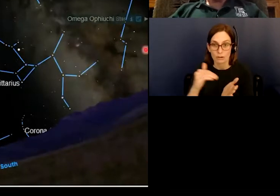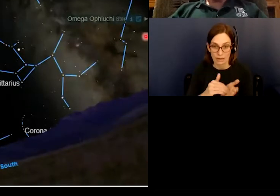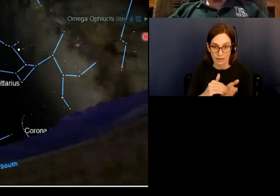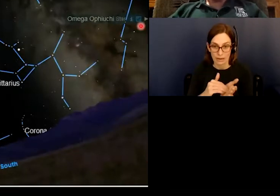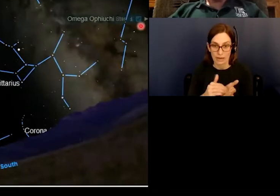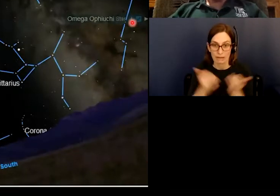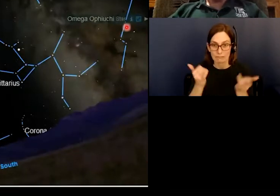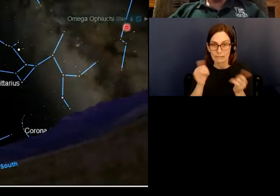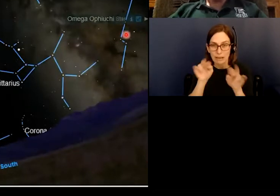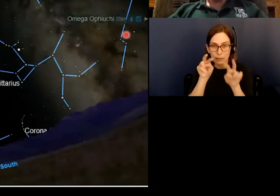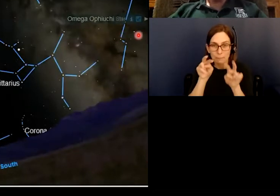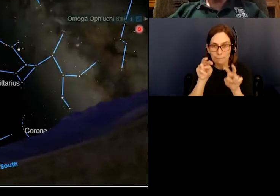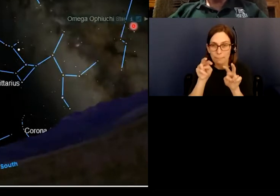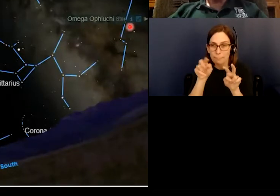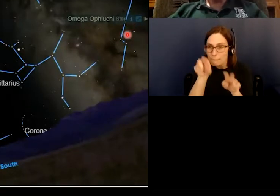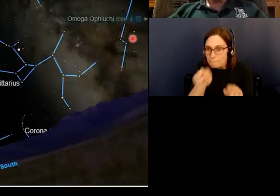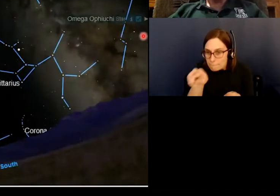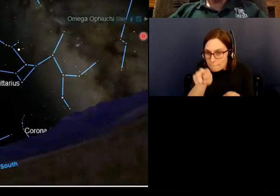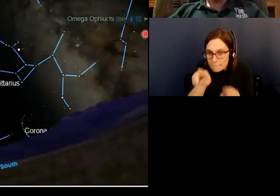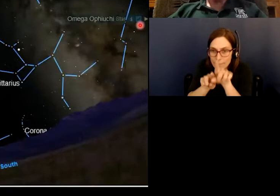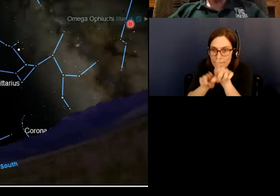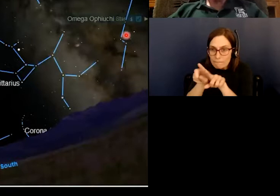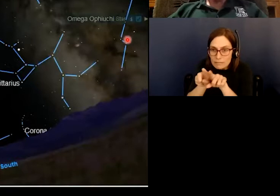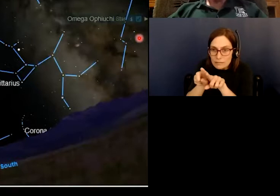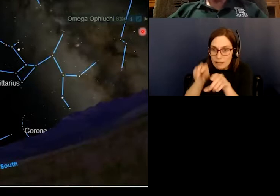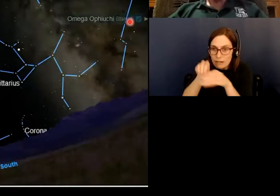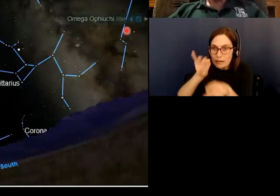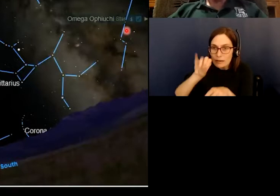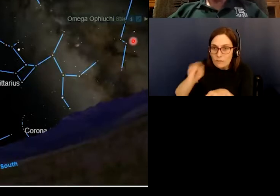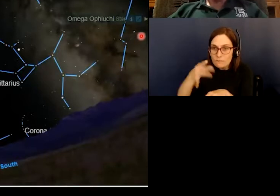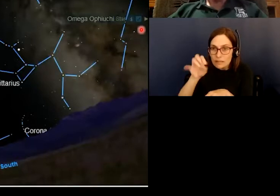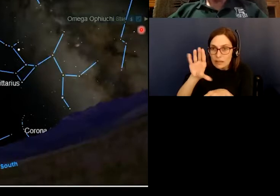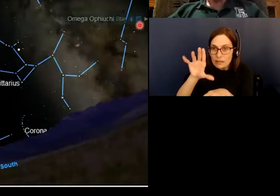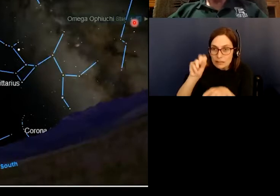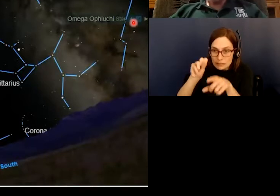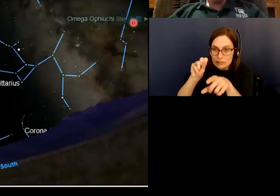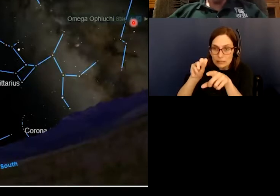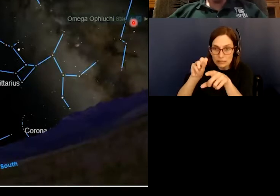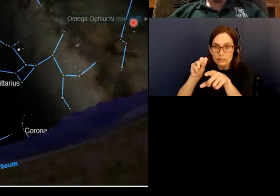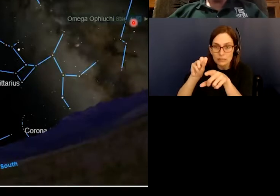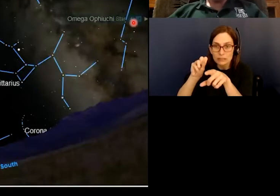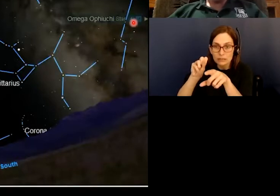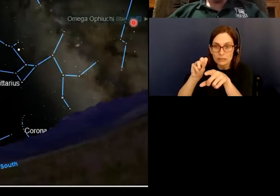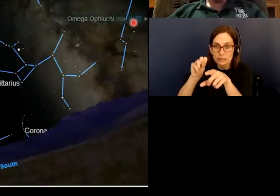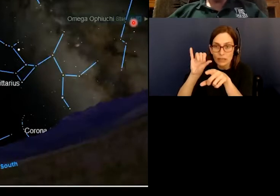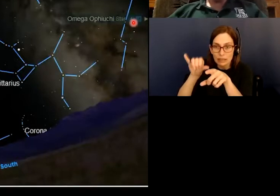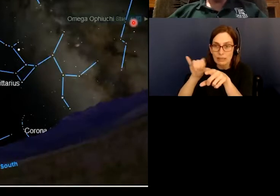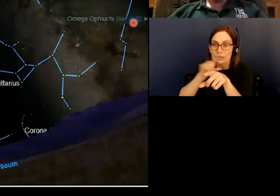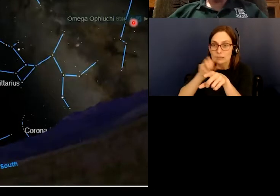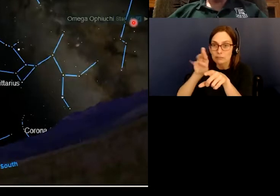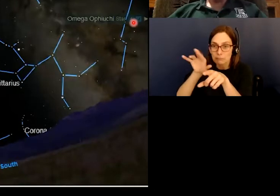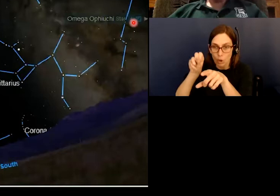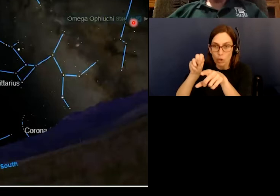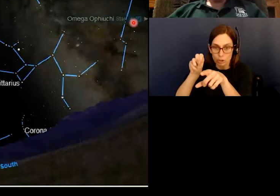time I want you to pay attention to this star in Ophiuchus, not a zodiacal constellation. This is Mars. And watch what